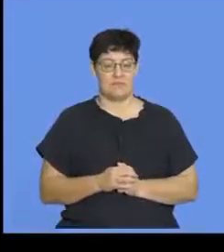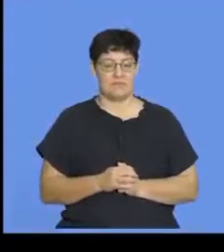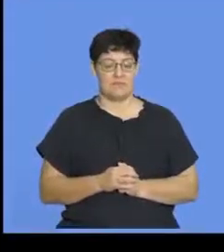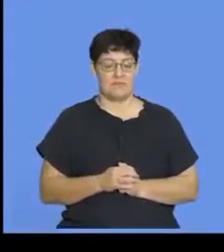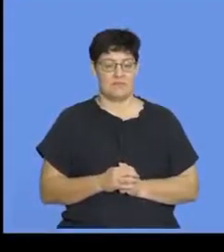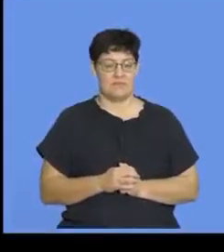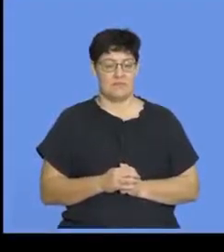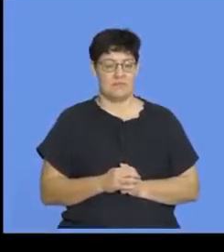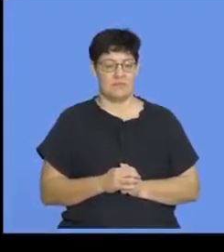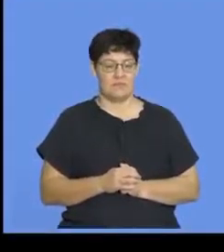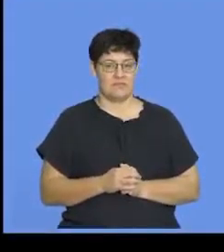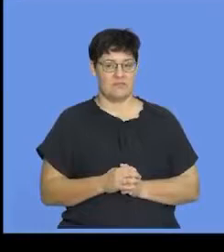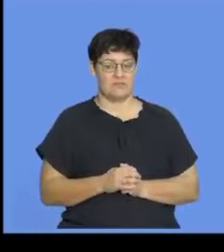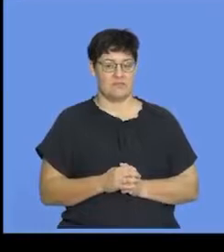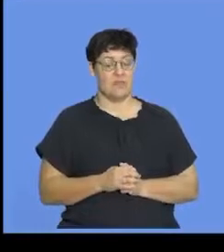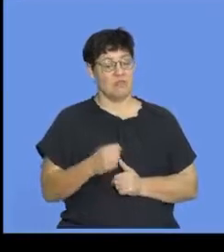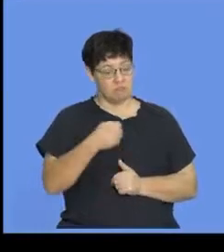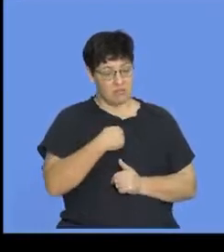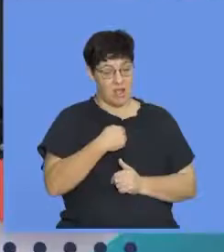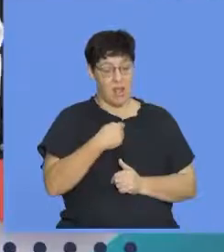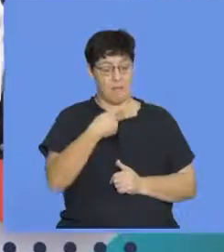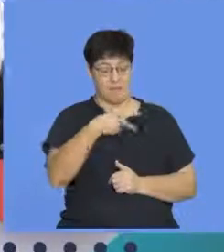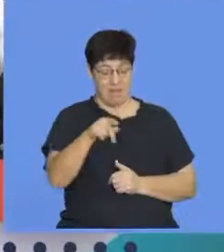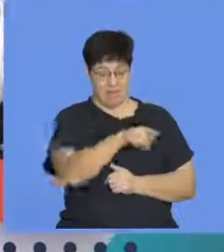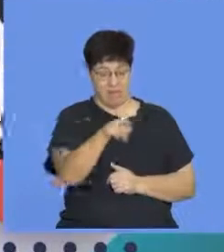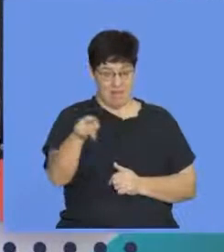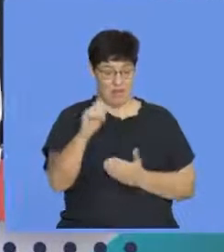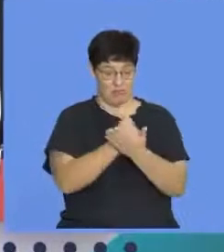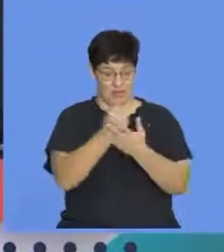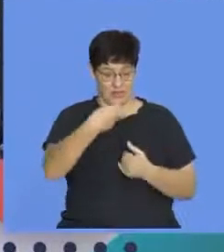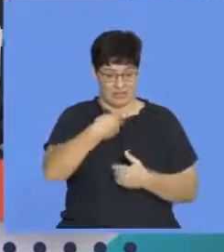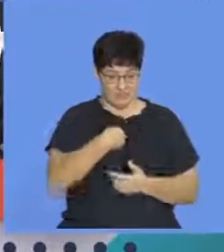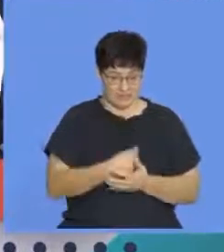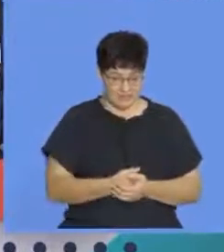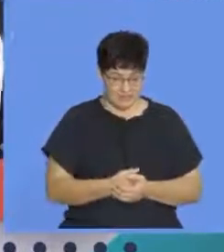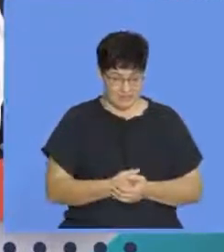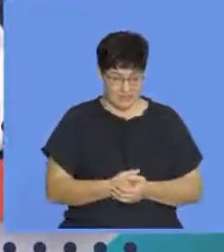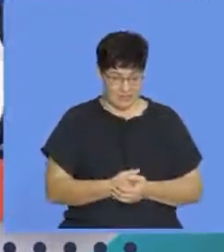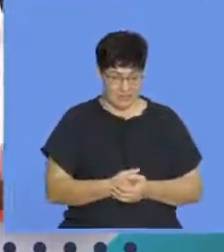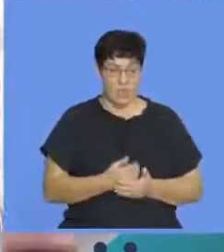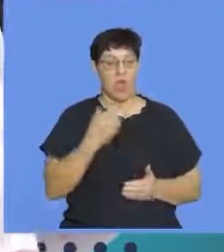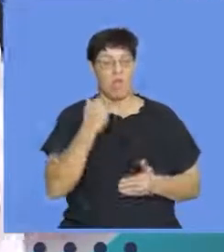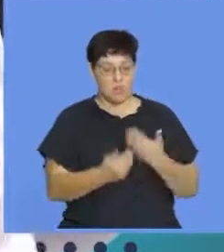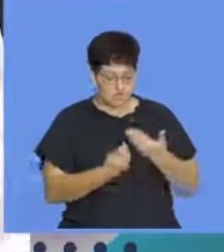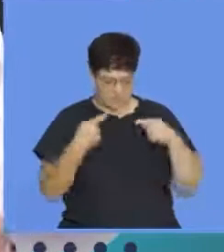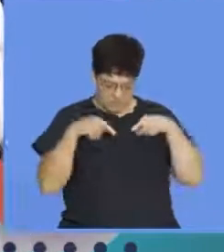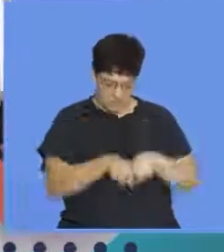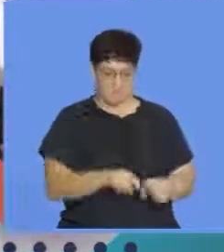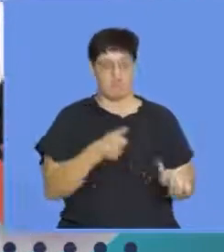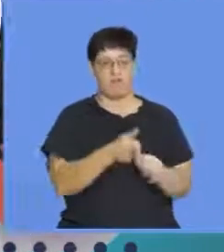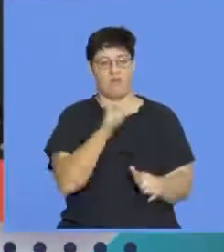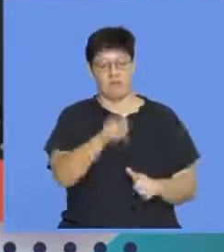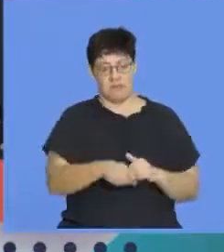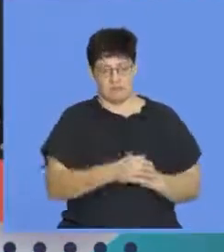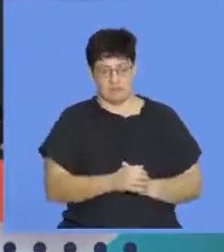When it comes to our creditors, obviously, due process needs to be followed. Number